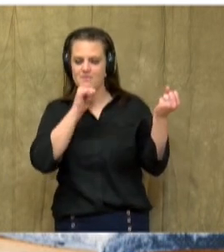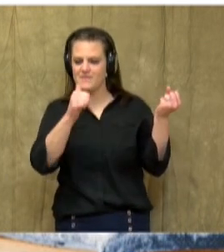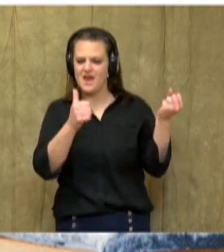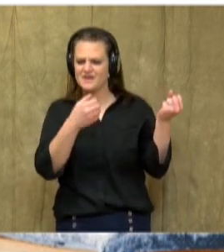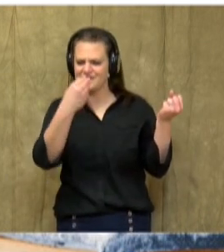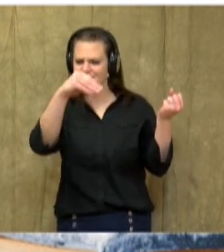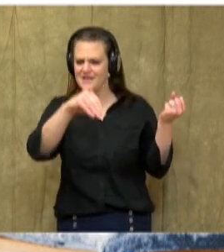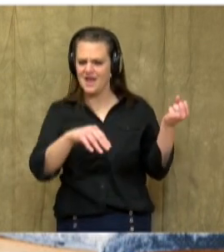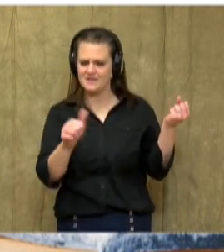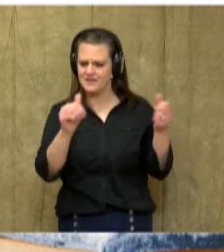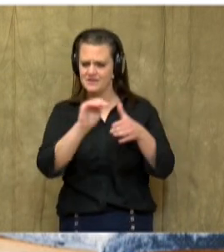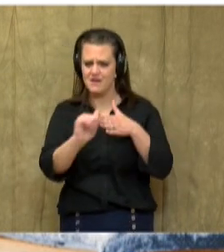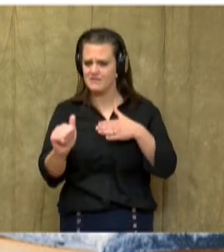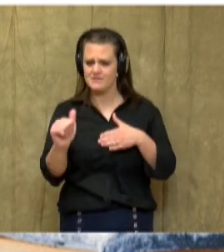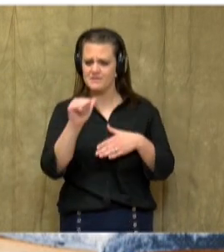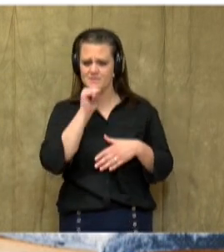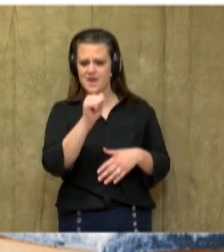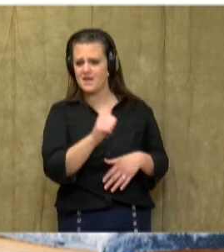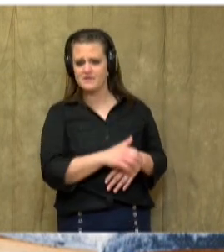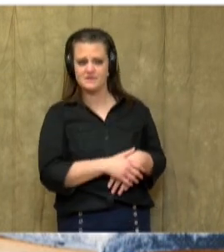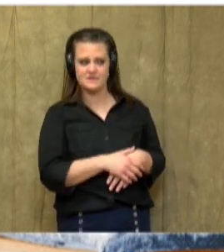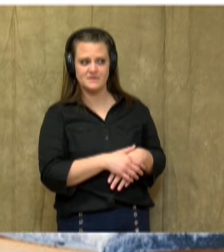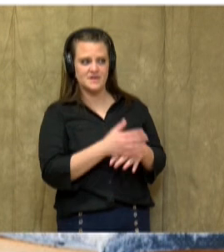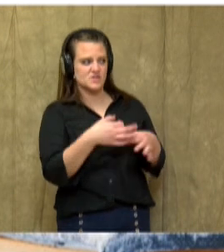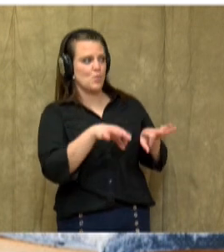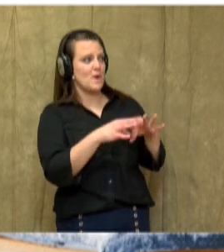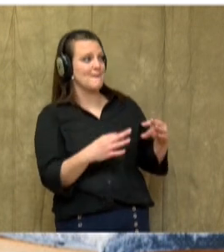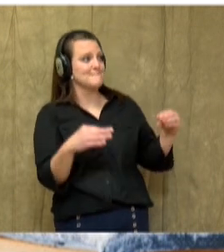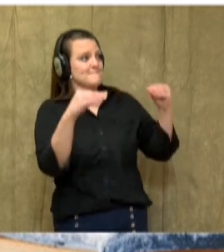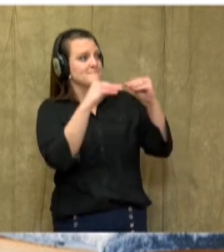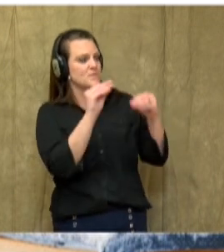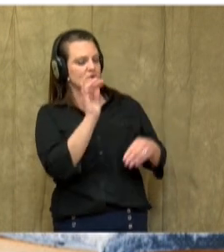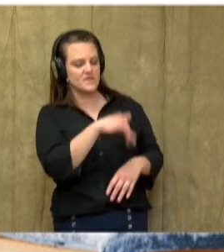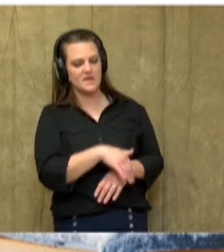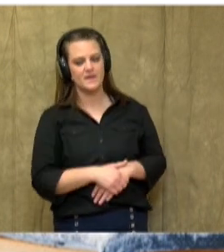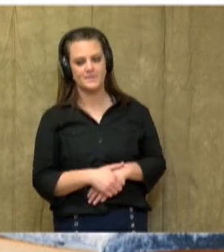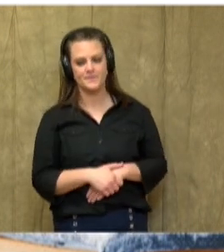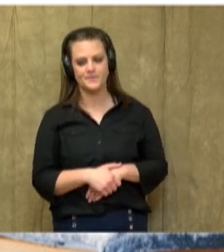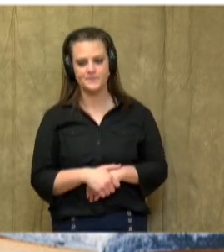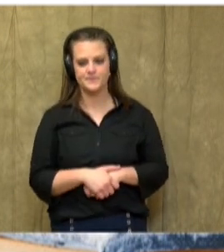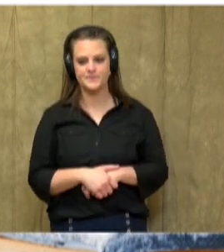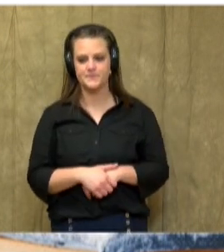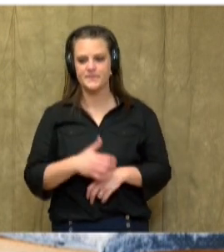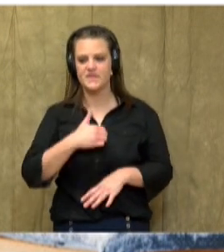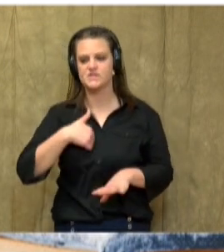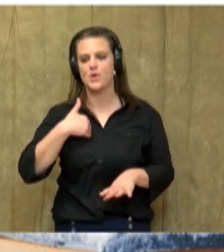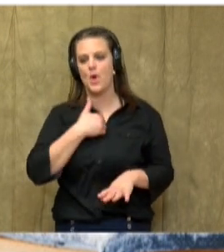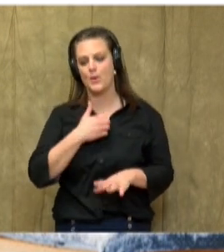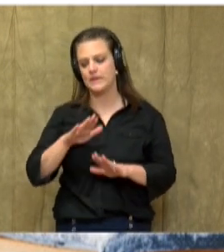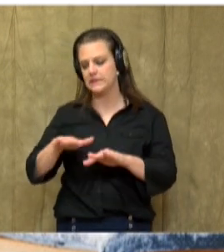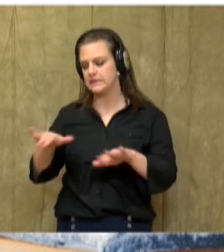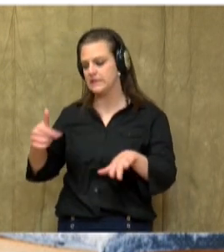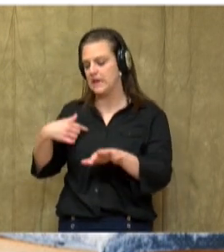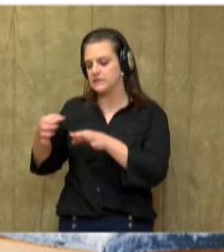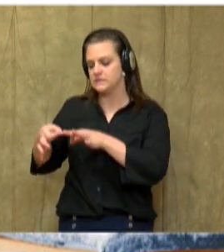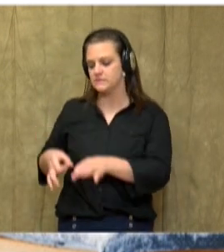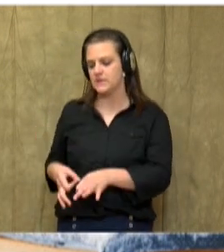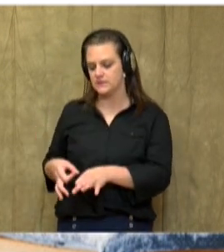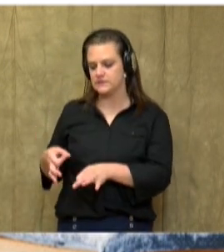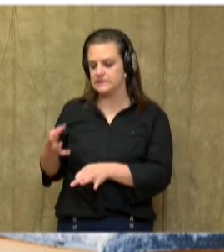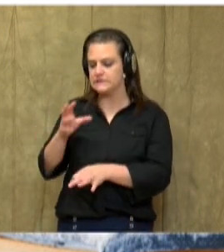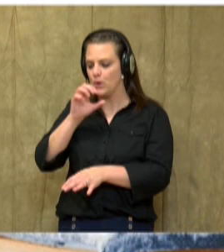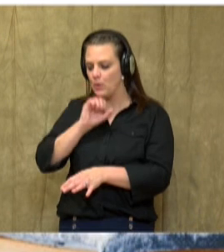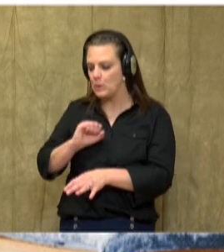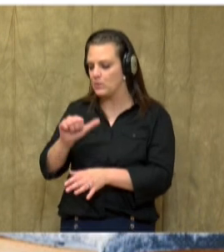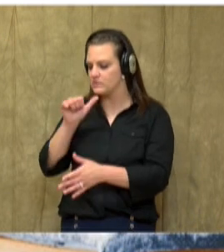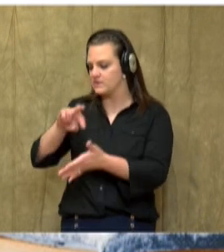to sell it for $10, Grandpa. It's worth much more than that. Sorry, kiddo. As I explained, just because it's